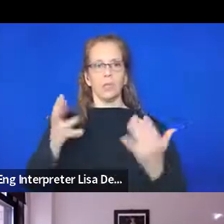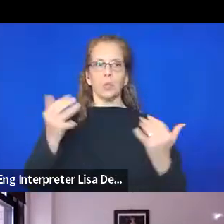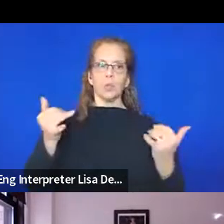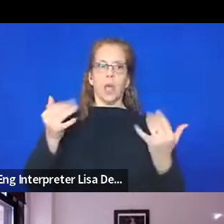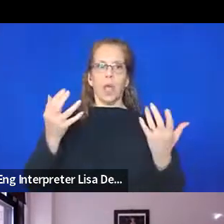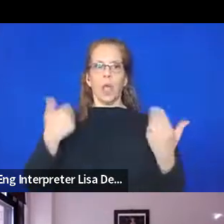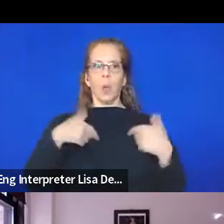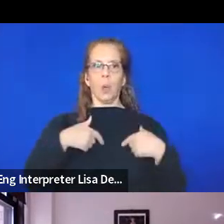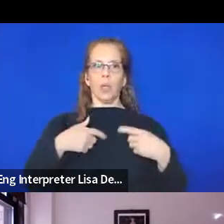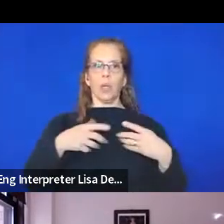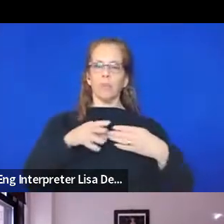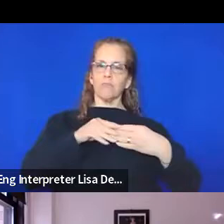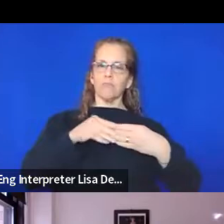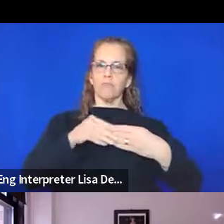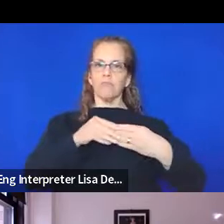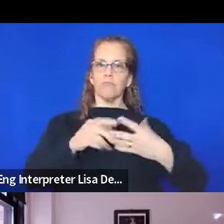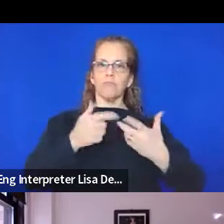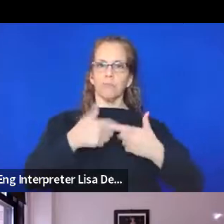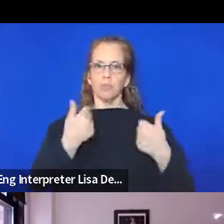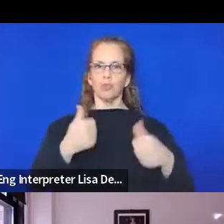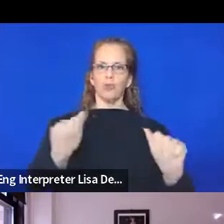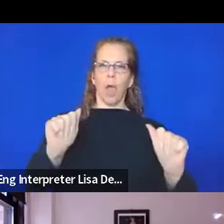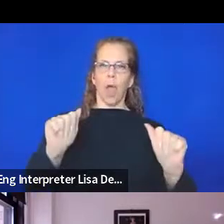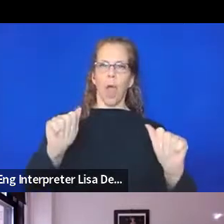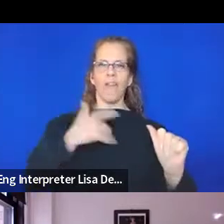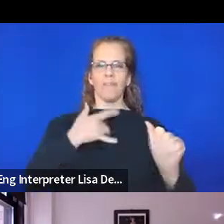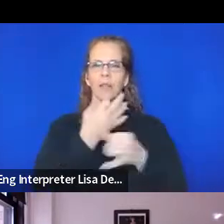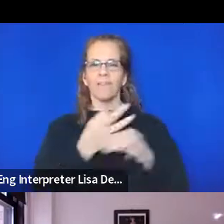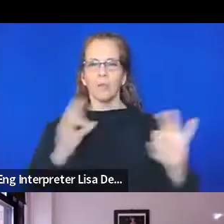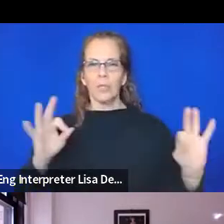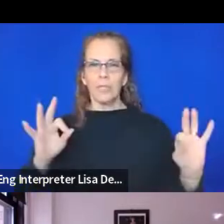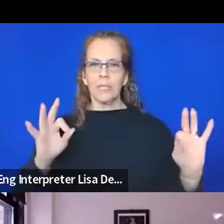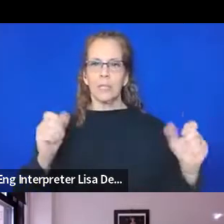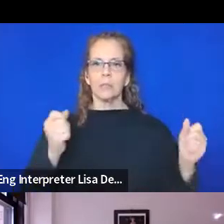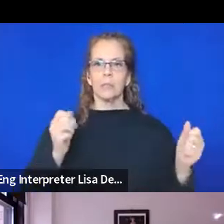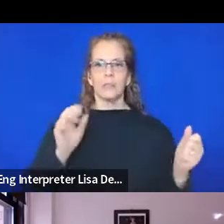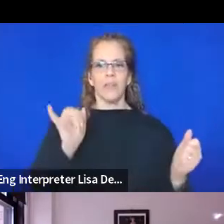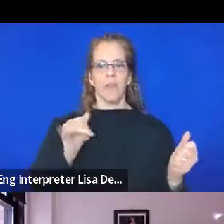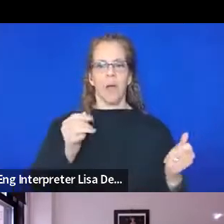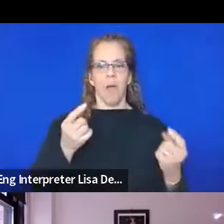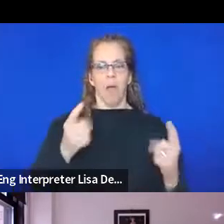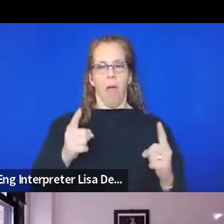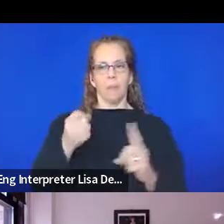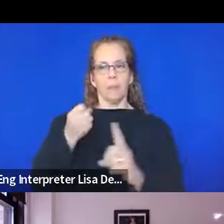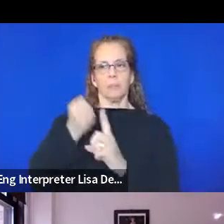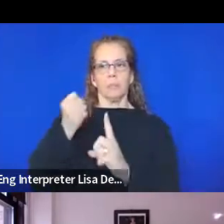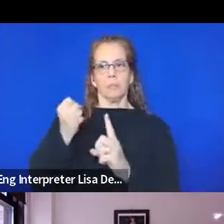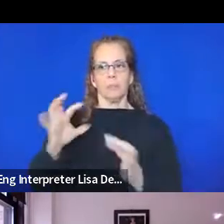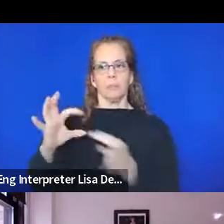more formats, we've gotten like a much deeper connection with our audience and the communities that we serve.